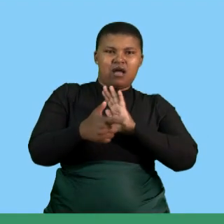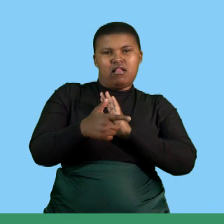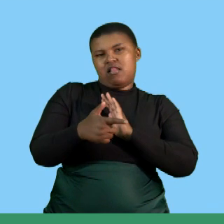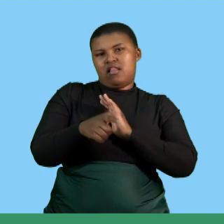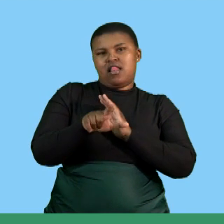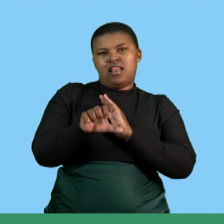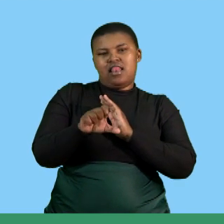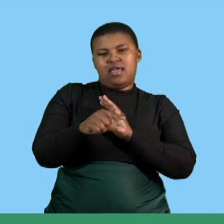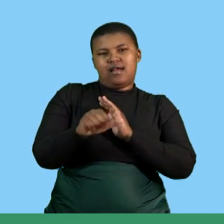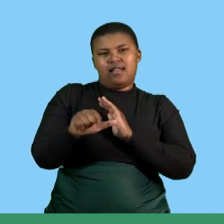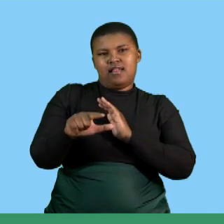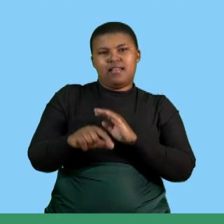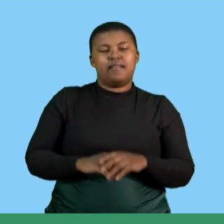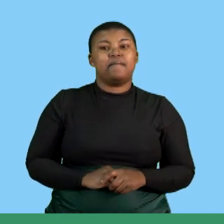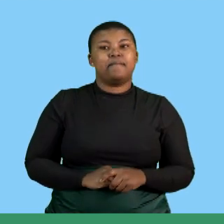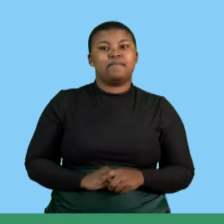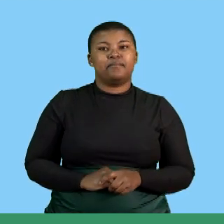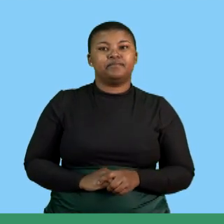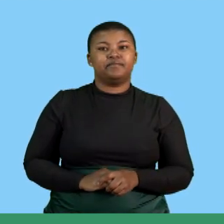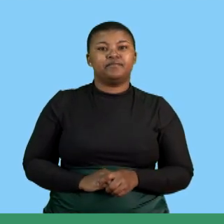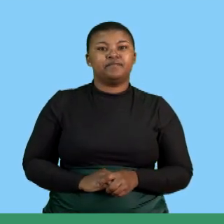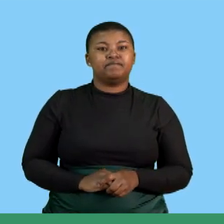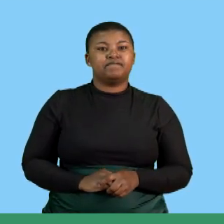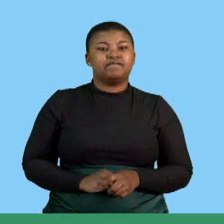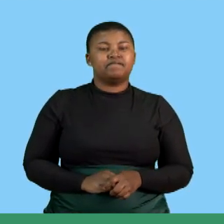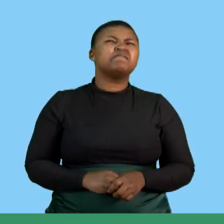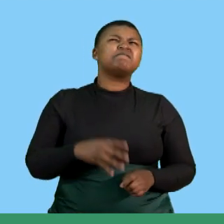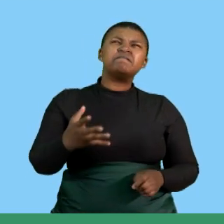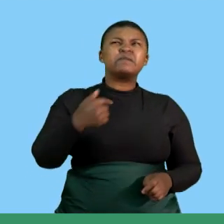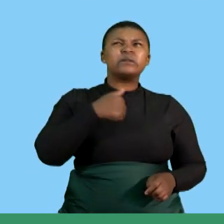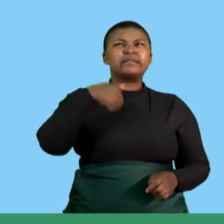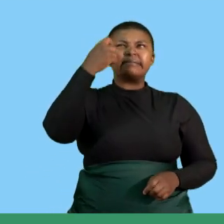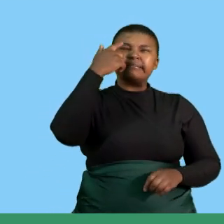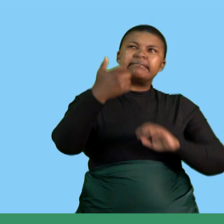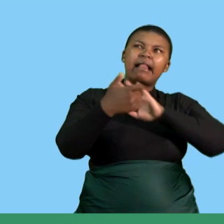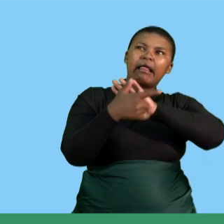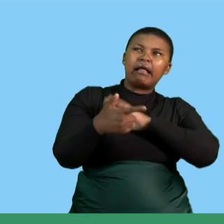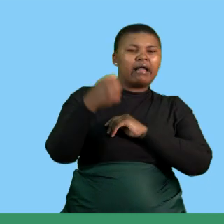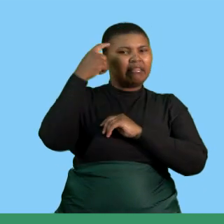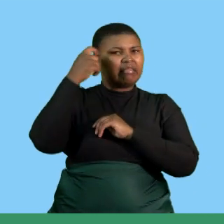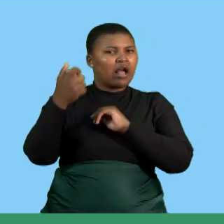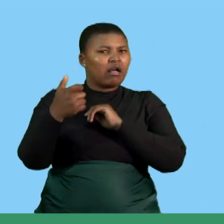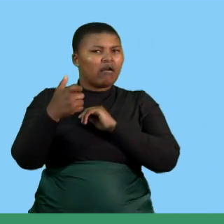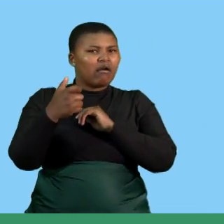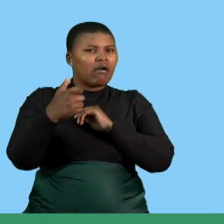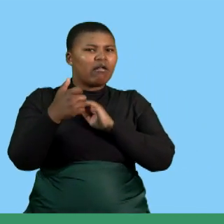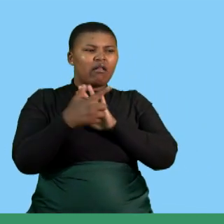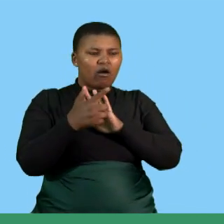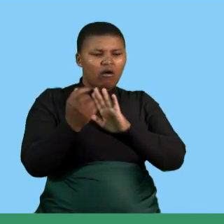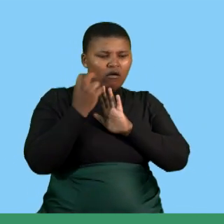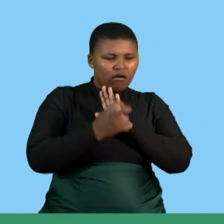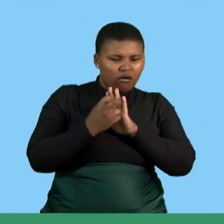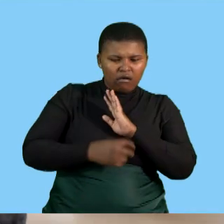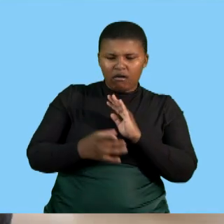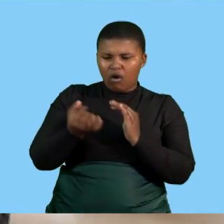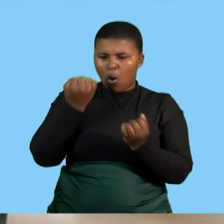get the slide here. There we go. So when we think about legal, we think about laws and